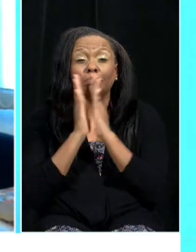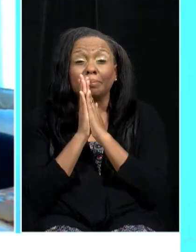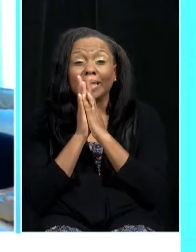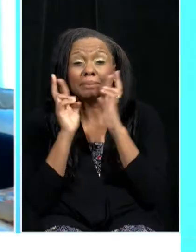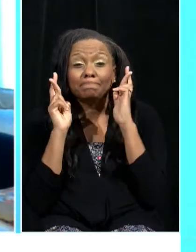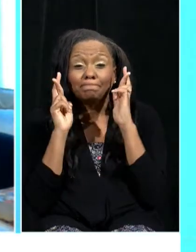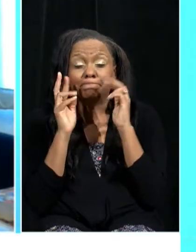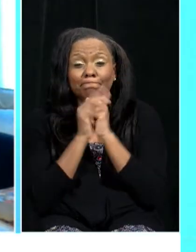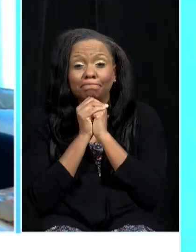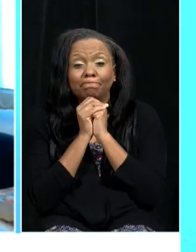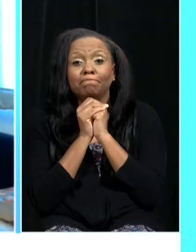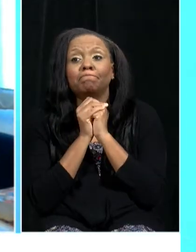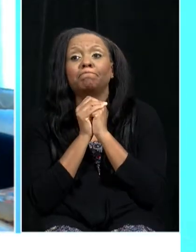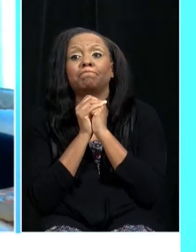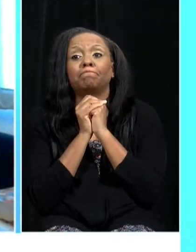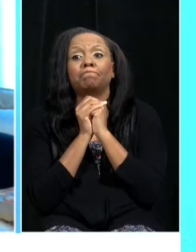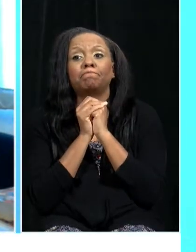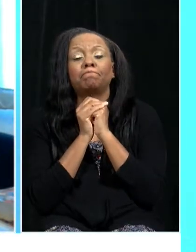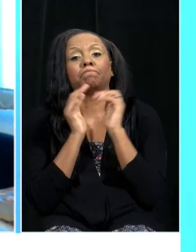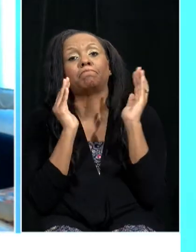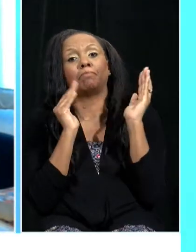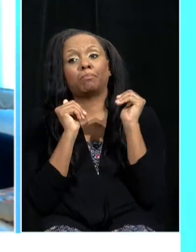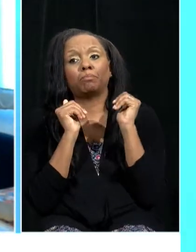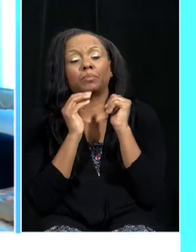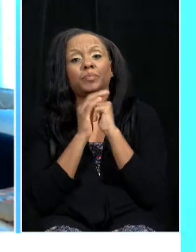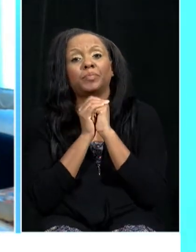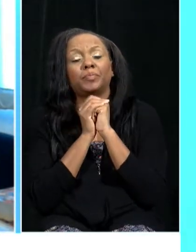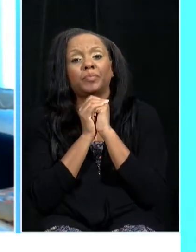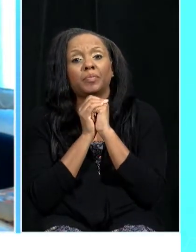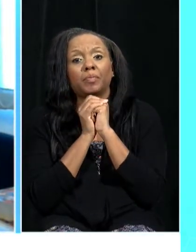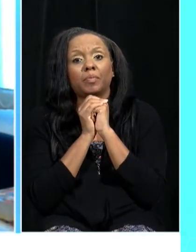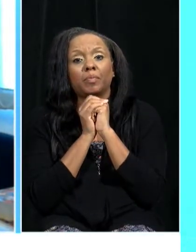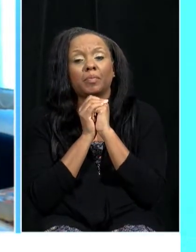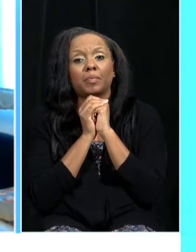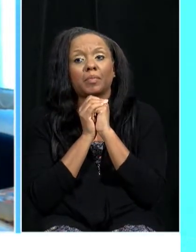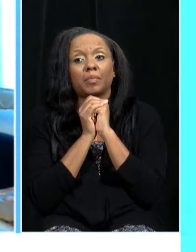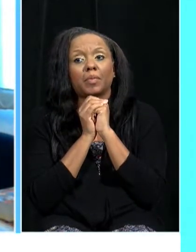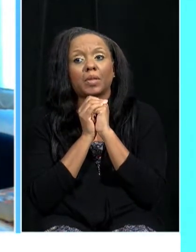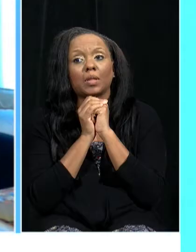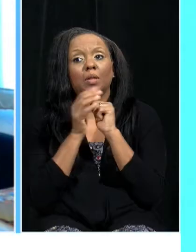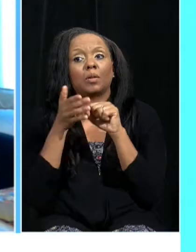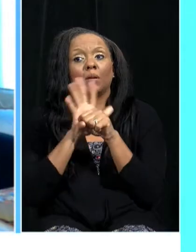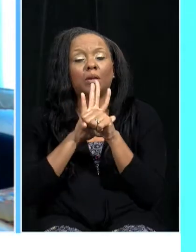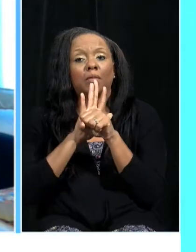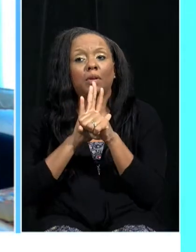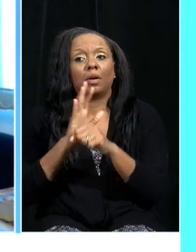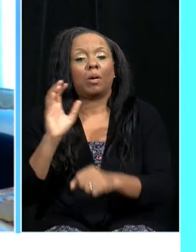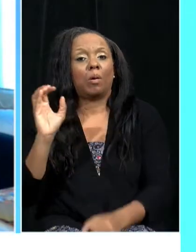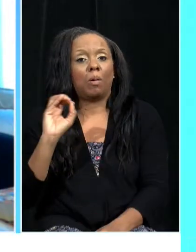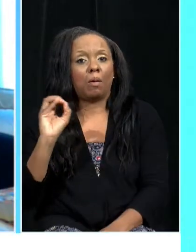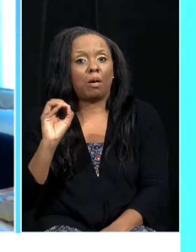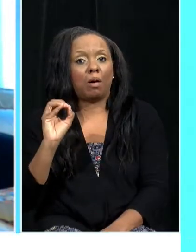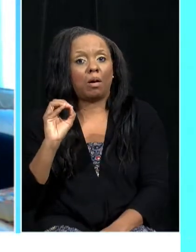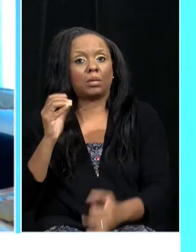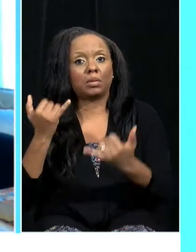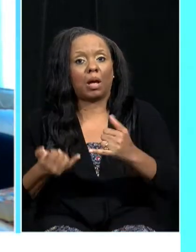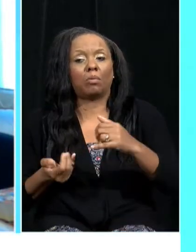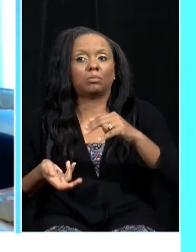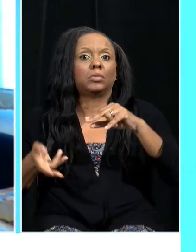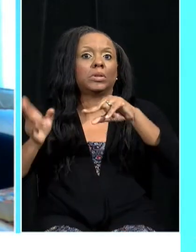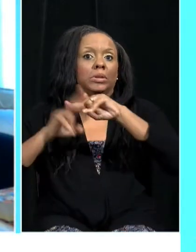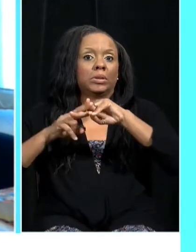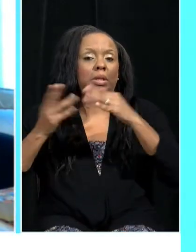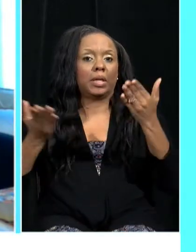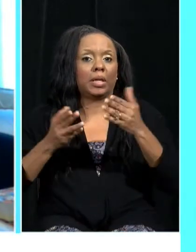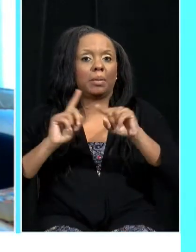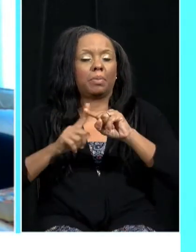the cases that are rising in Barbados will abate shortly. We hope. The good thing is